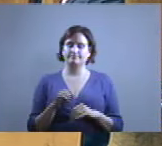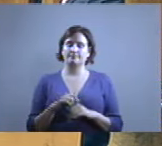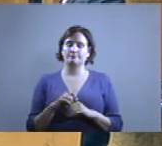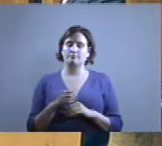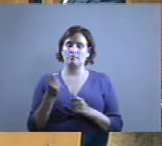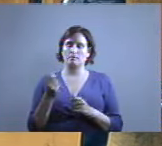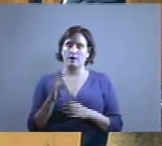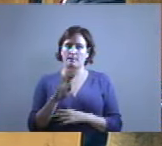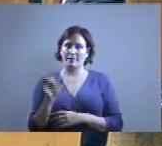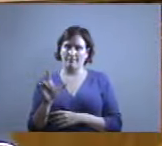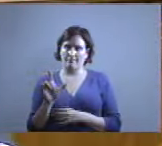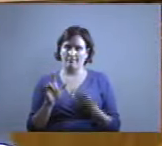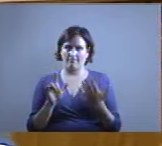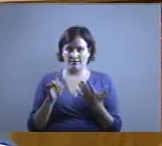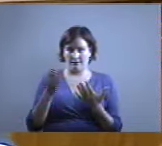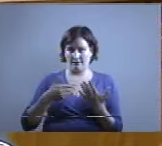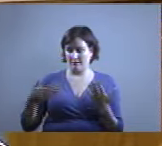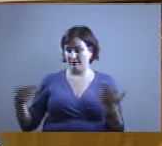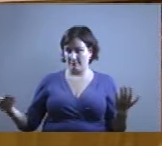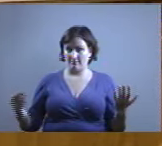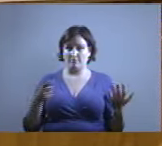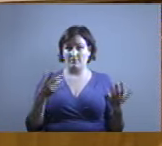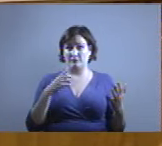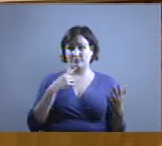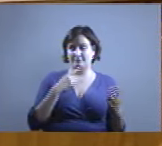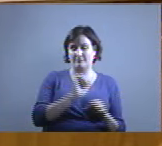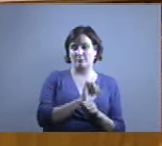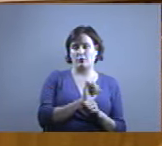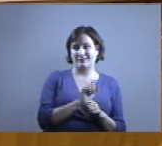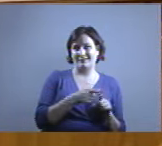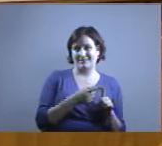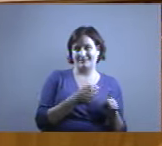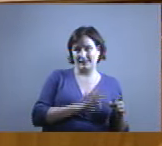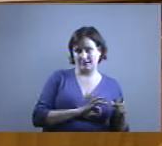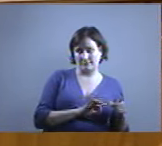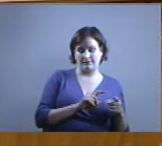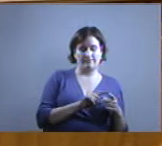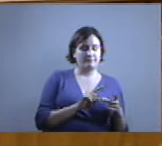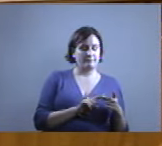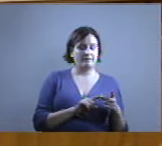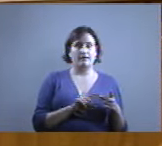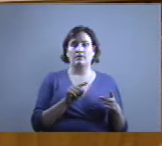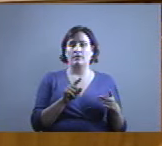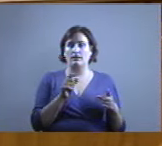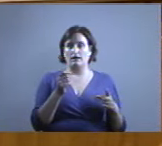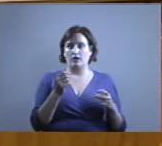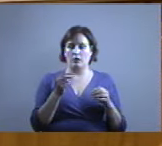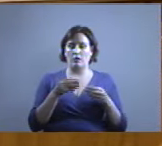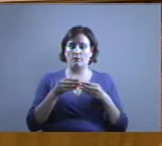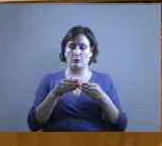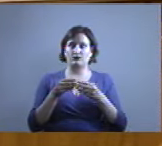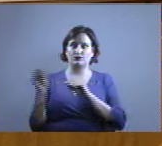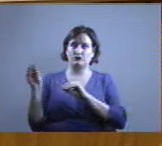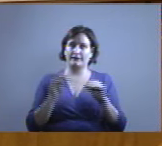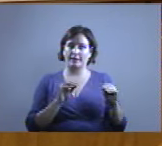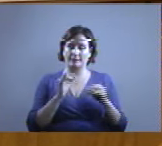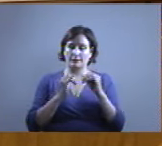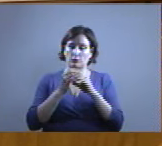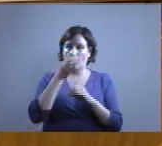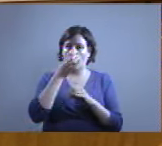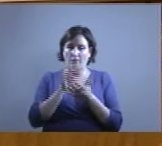It's the bills that have just been read out: the Employment Tax Incentive Bill of 2013, the Merchant Shipping International Oil